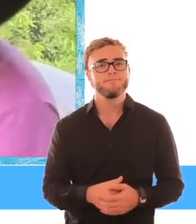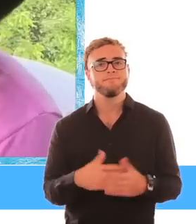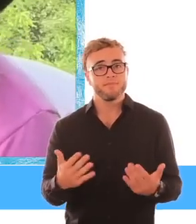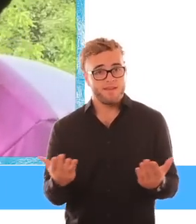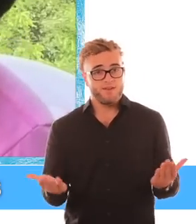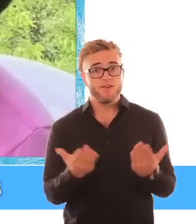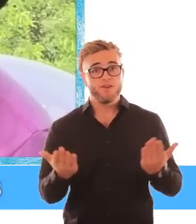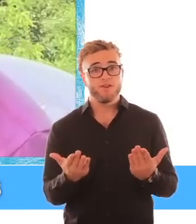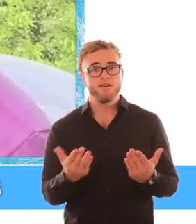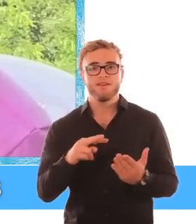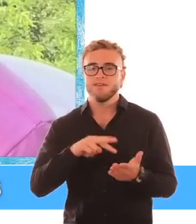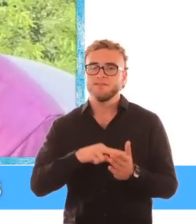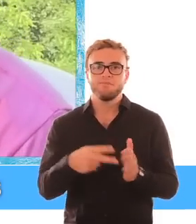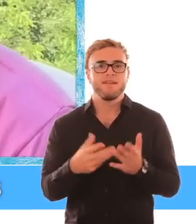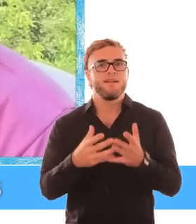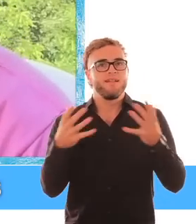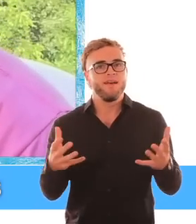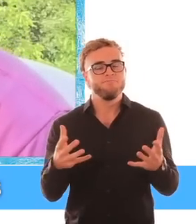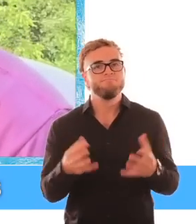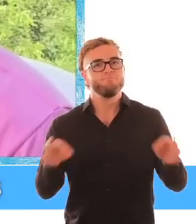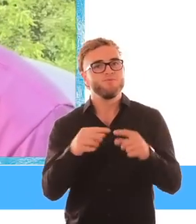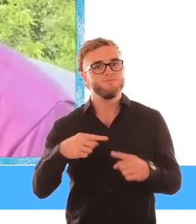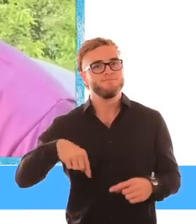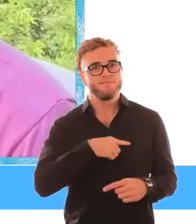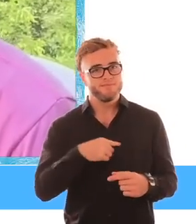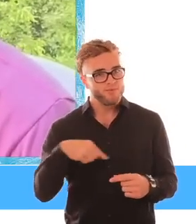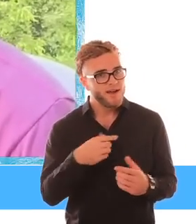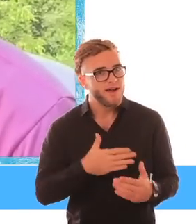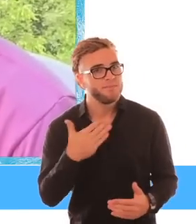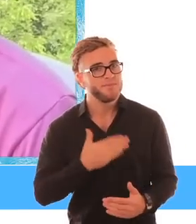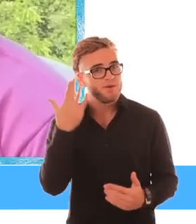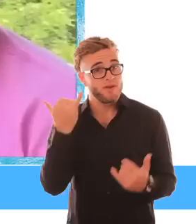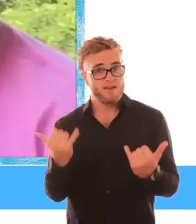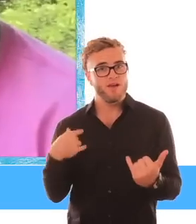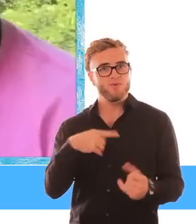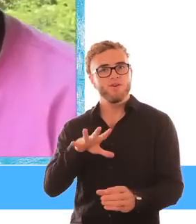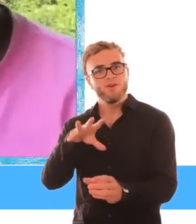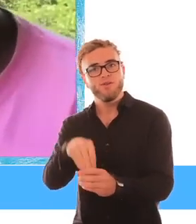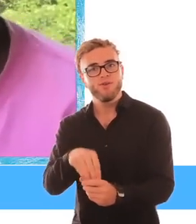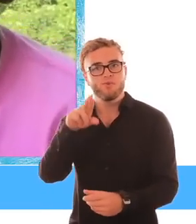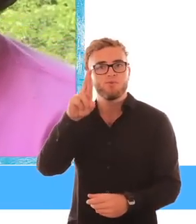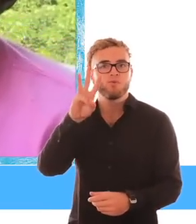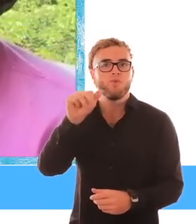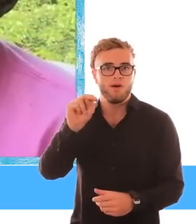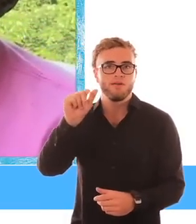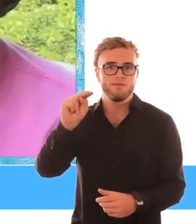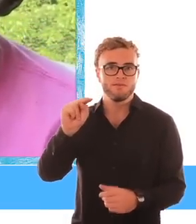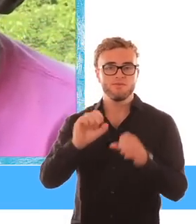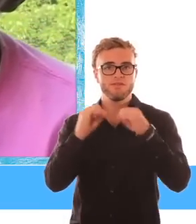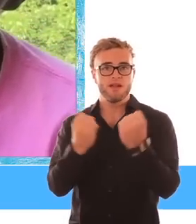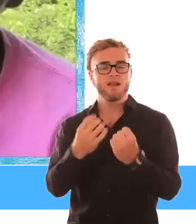So being here is also very important to us, and it makes us very happy because we are included in the